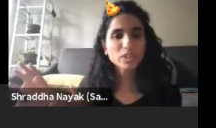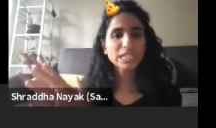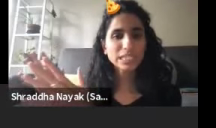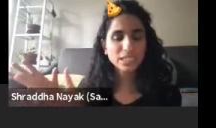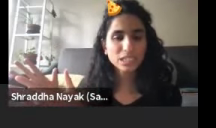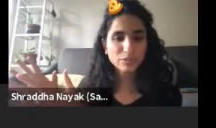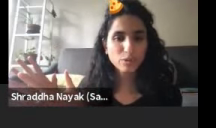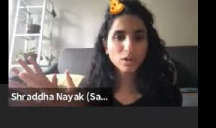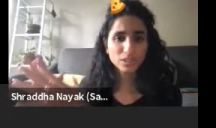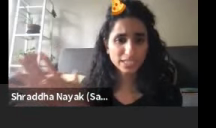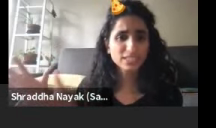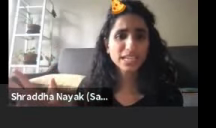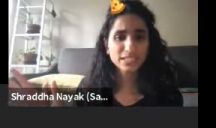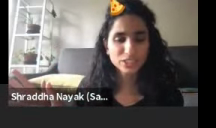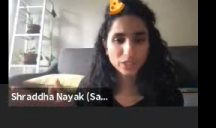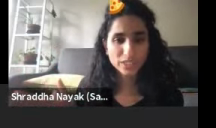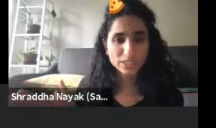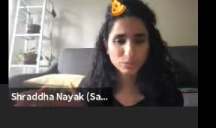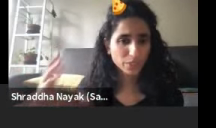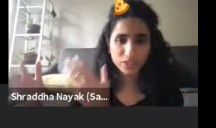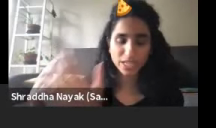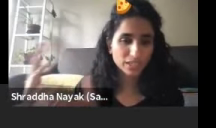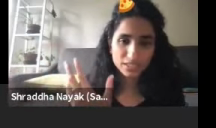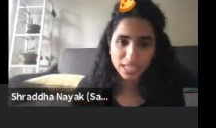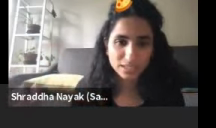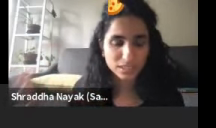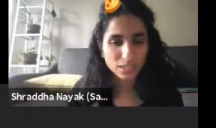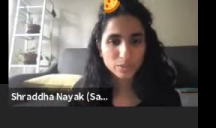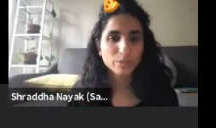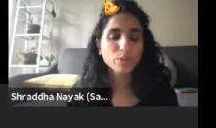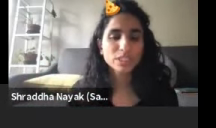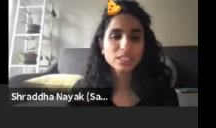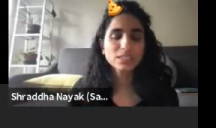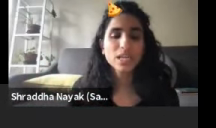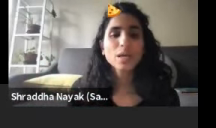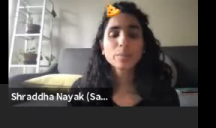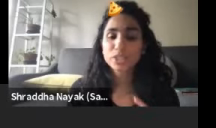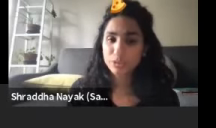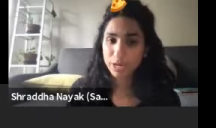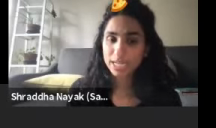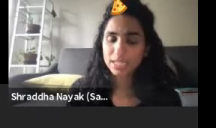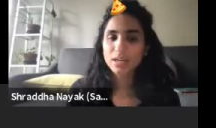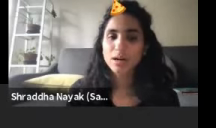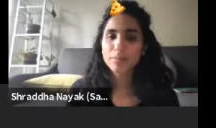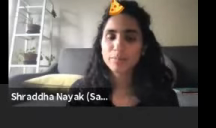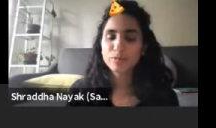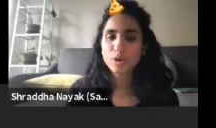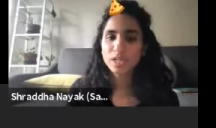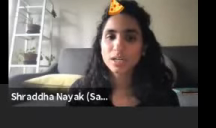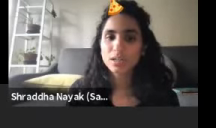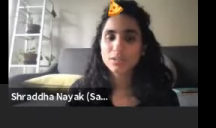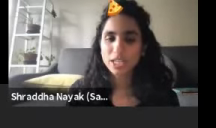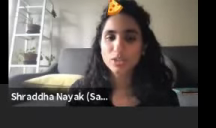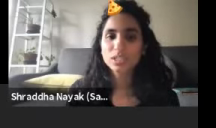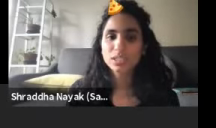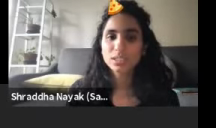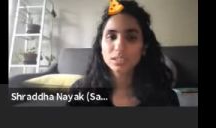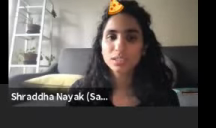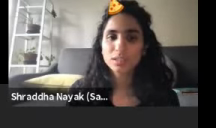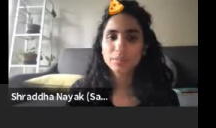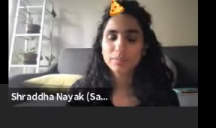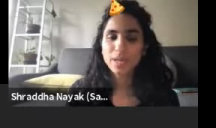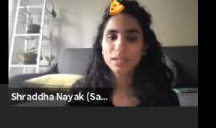it's mostly geared for like the scientist audience because they understand the terms and the proteins. But you're right. For a